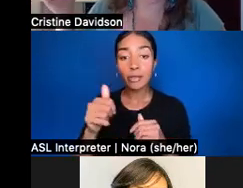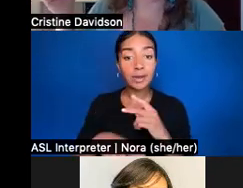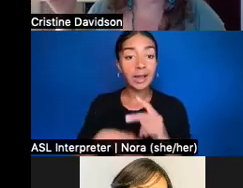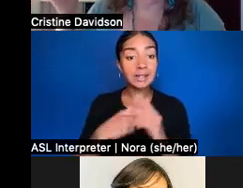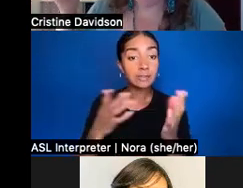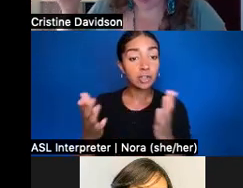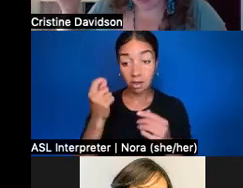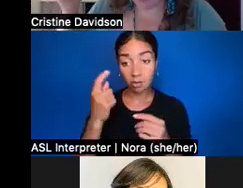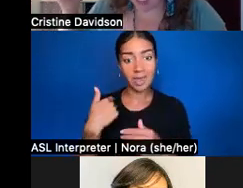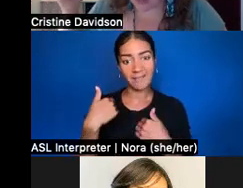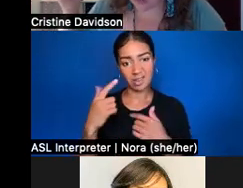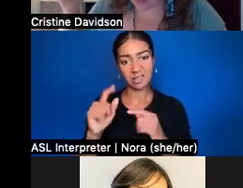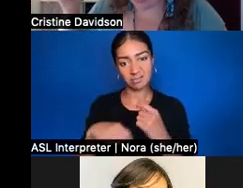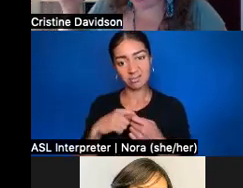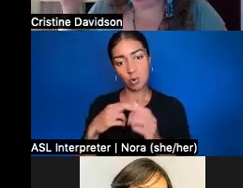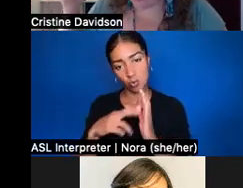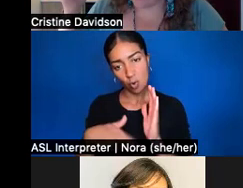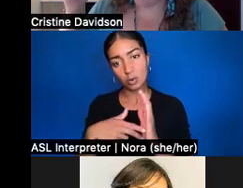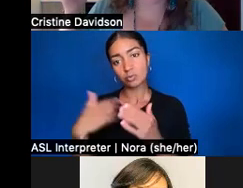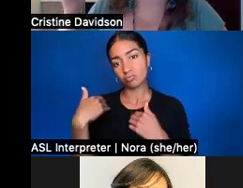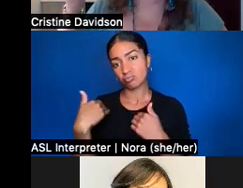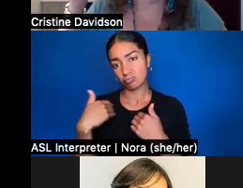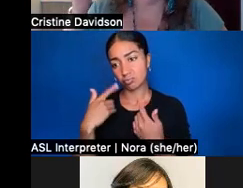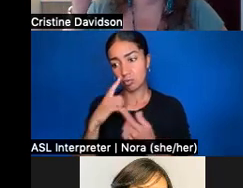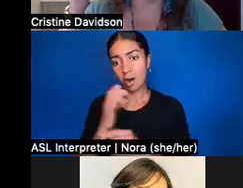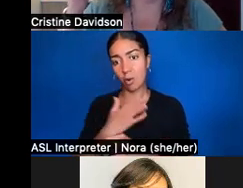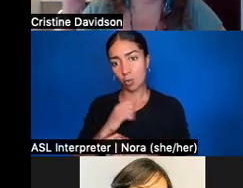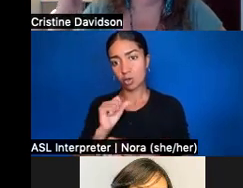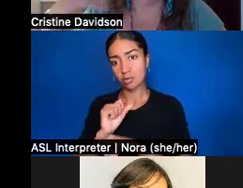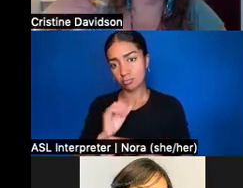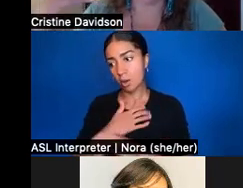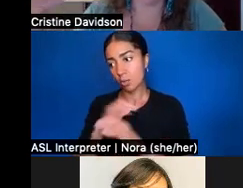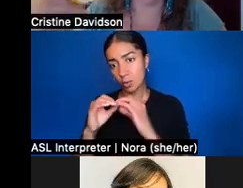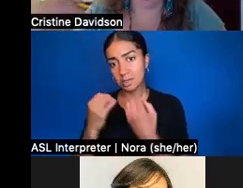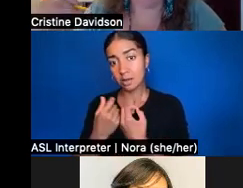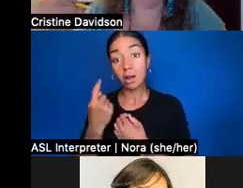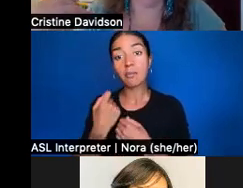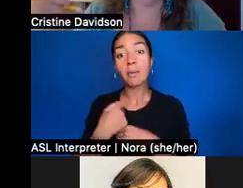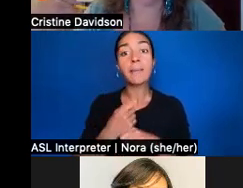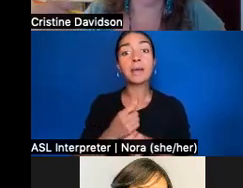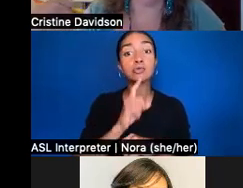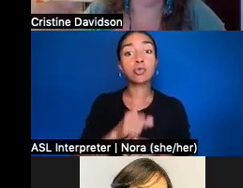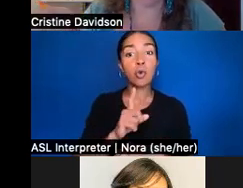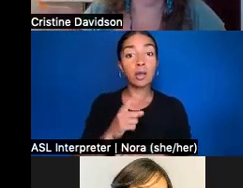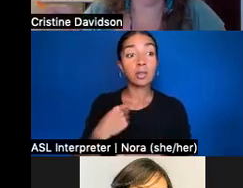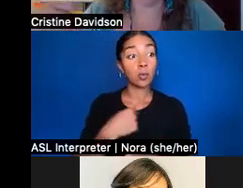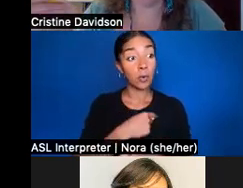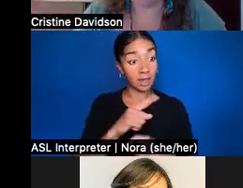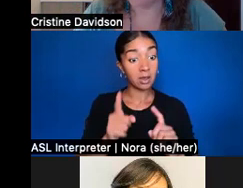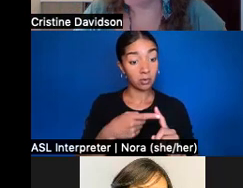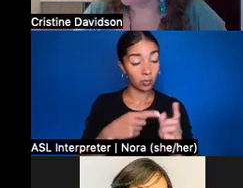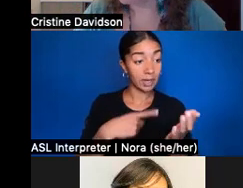in our job. But making sure that and we've talked about this, like that we're not putting anything harmful in our